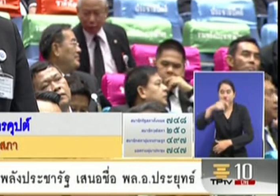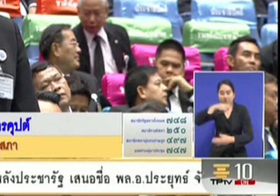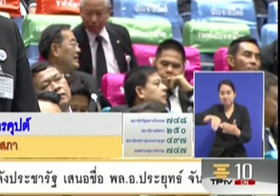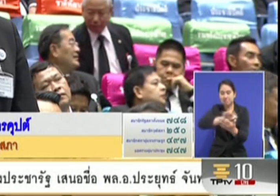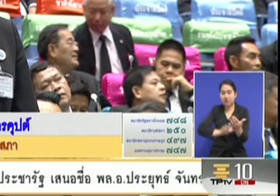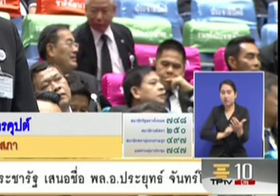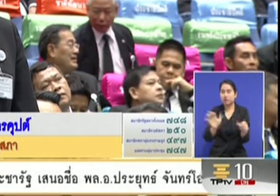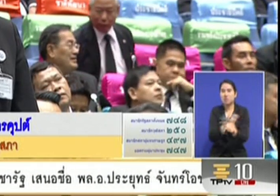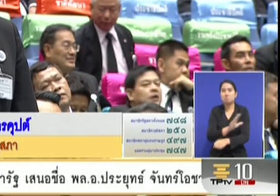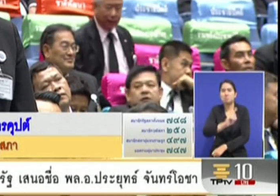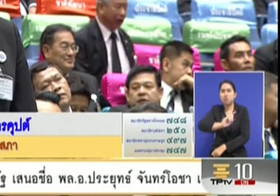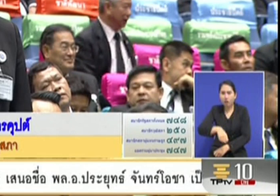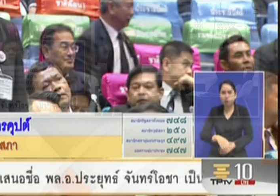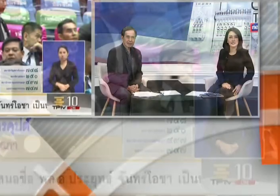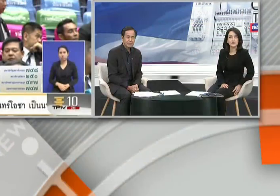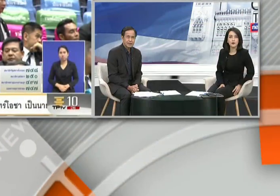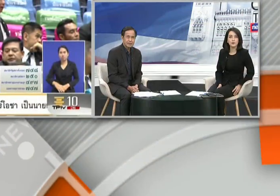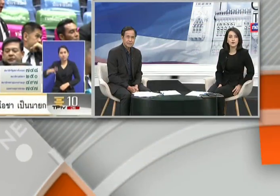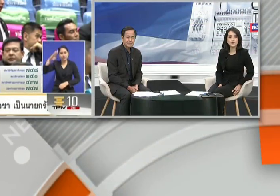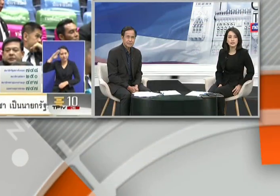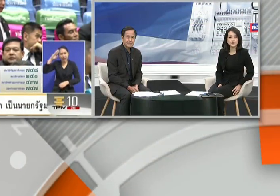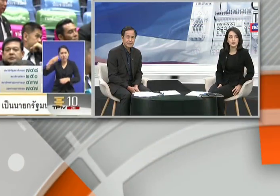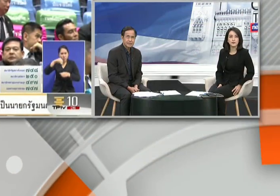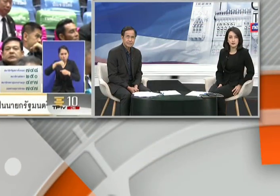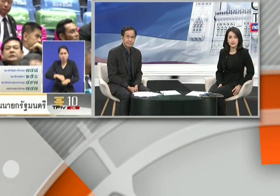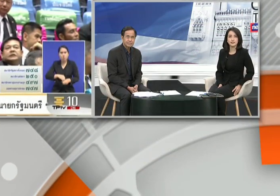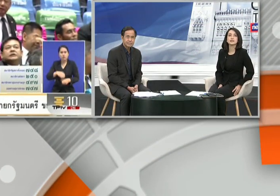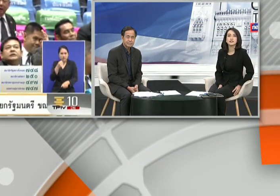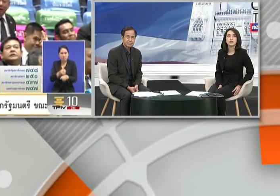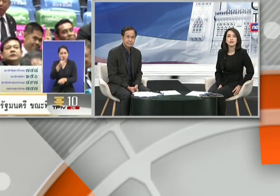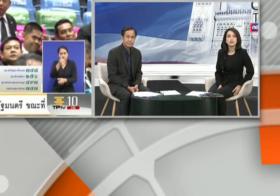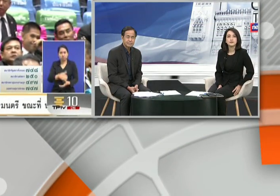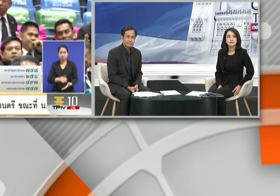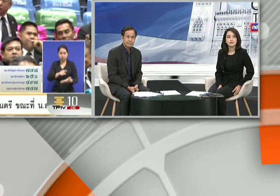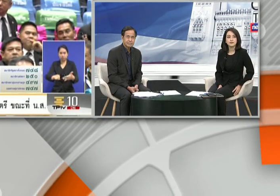MP from Palang Prashawad Party from Bratsaburi Province.